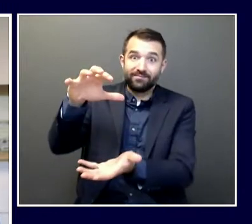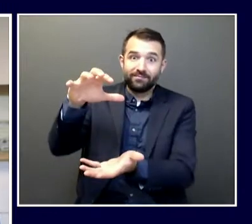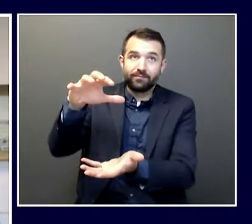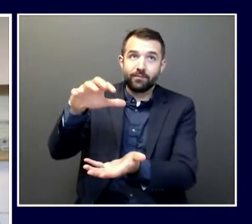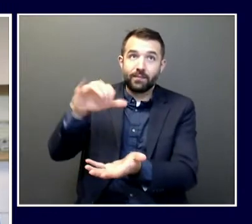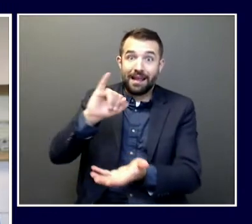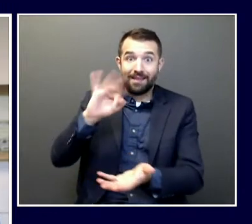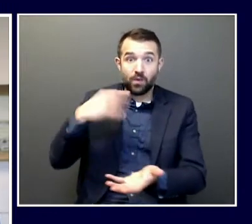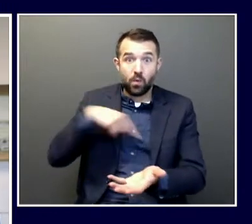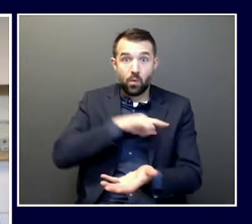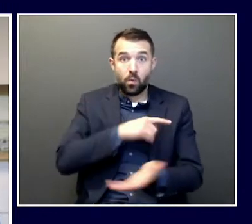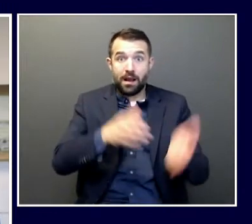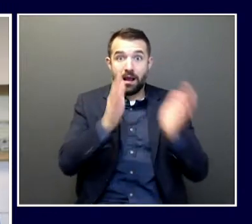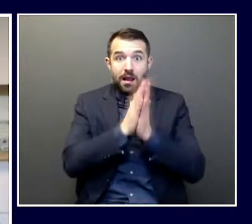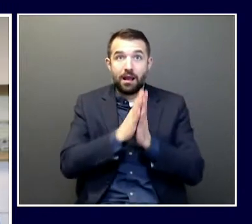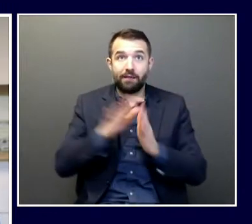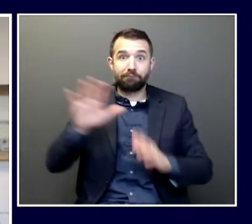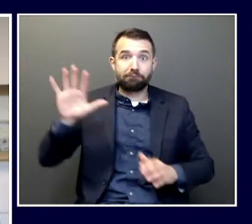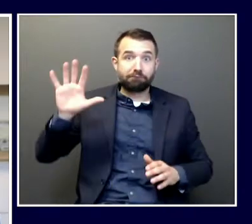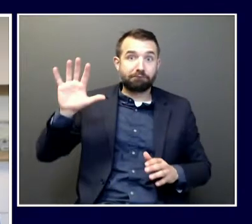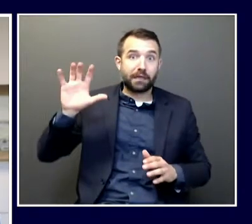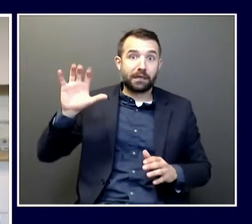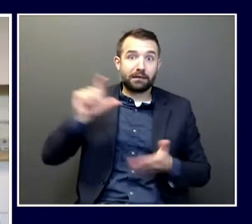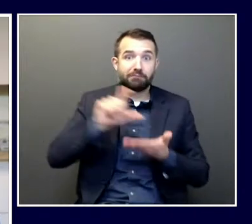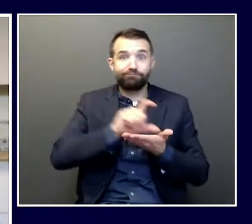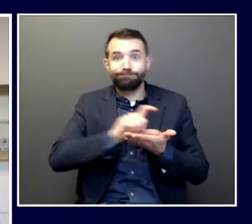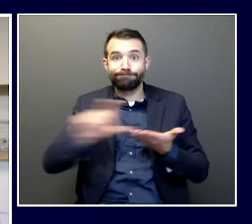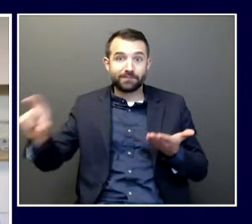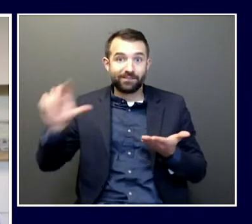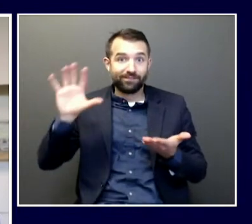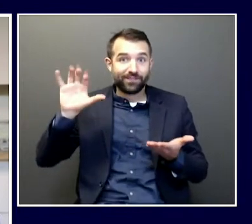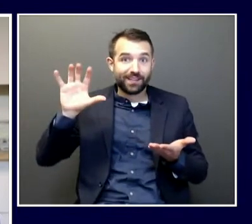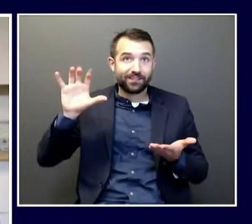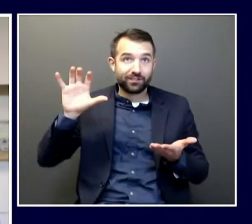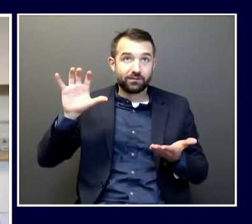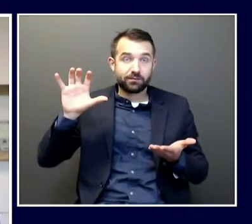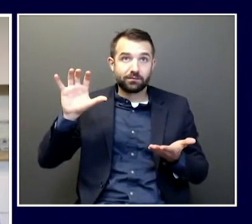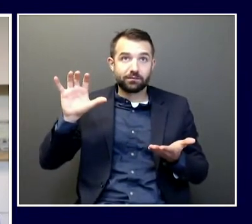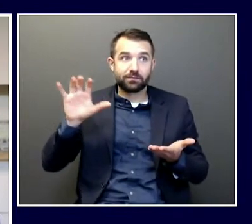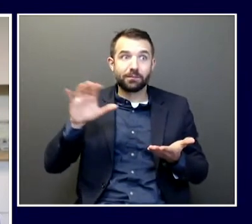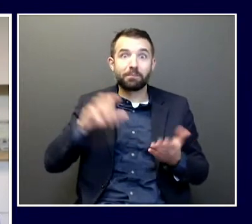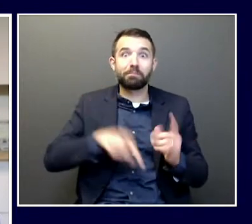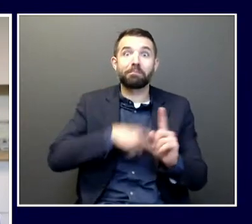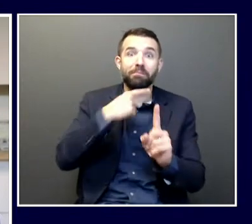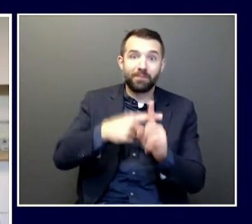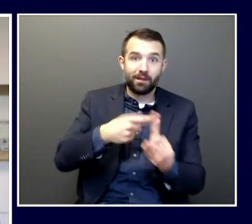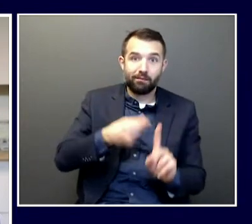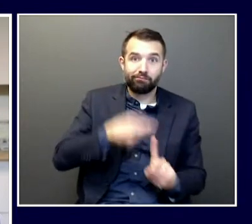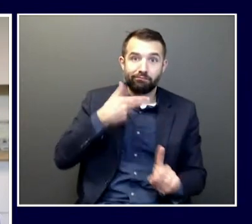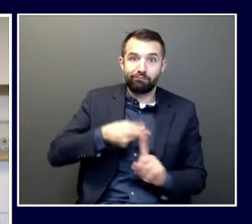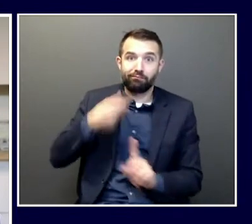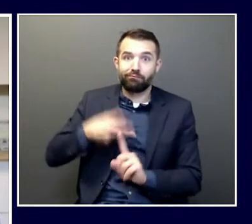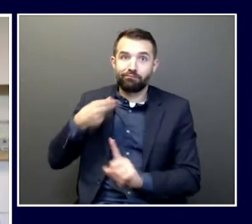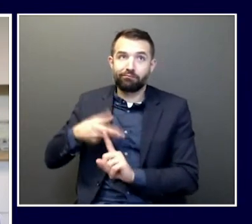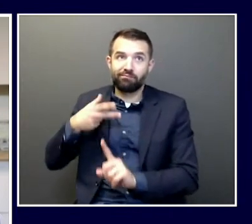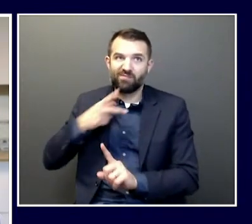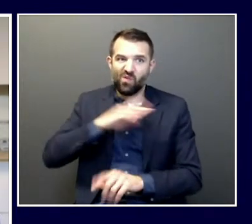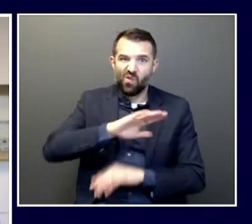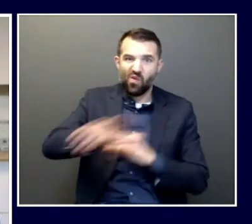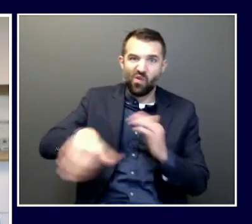vaccine for location X, not only do they get 500 doses of vaccine, they get all of